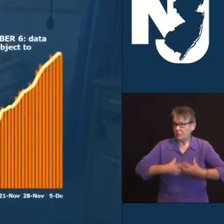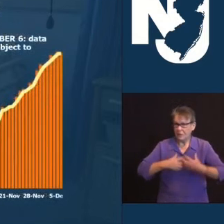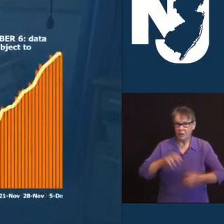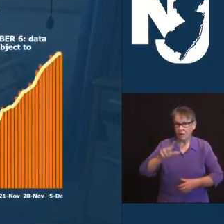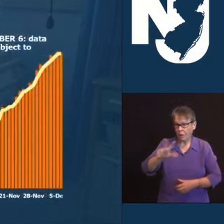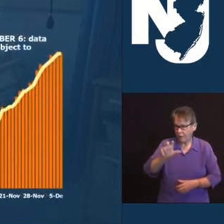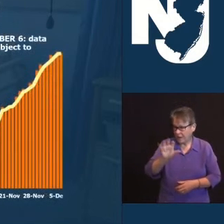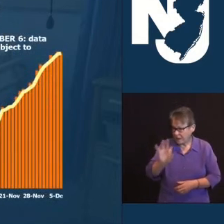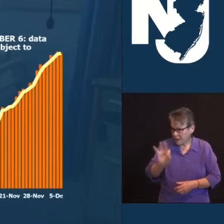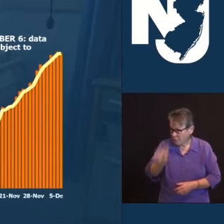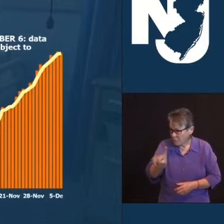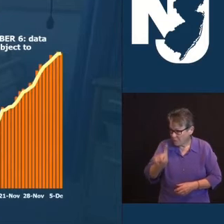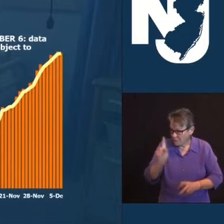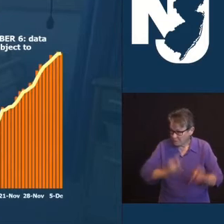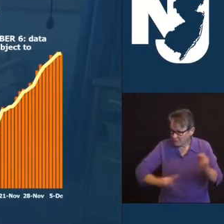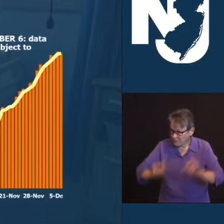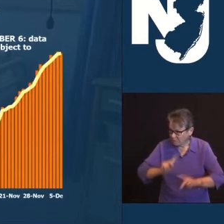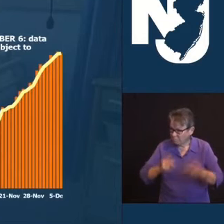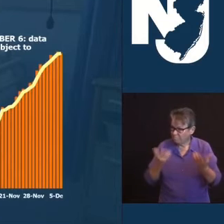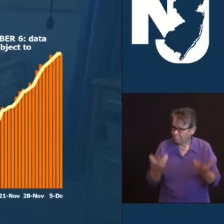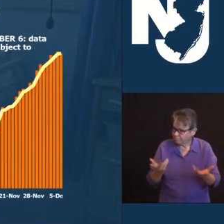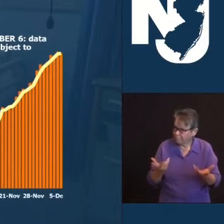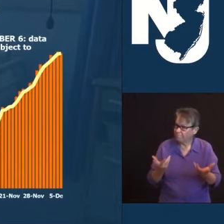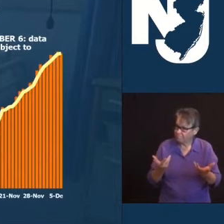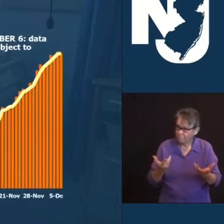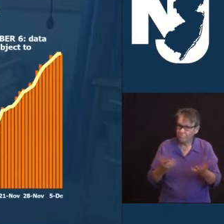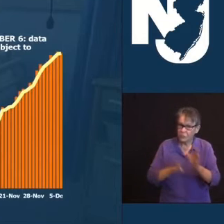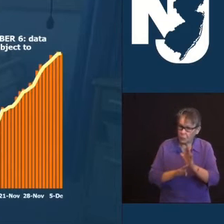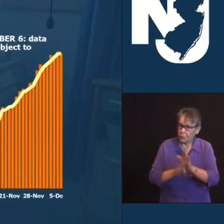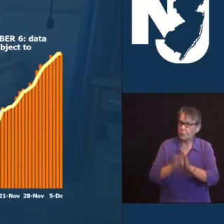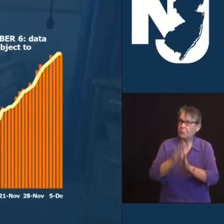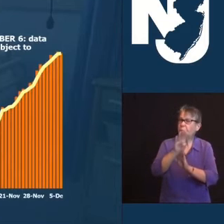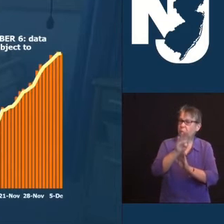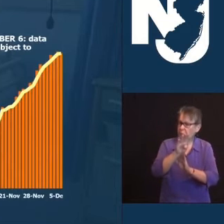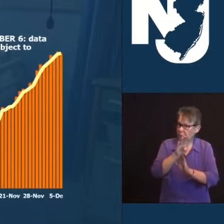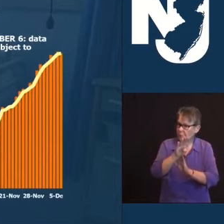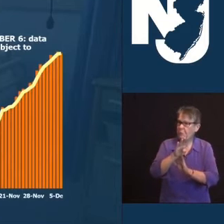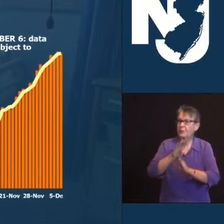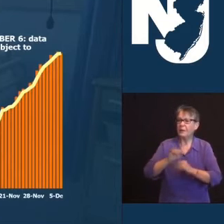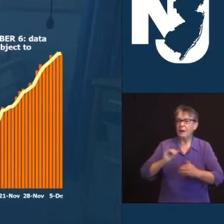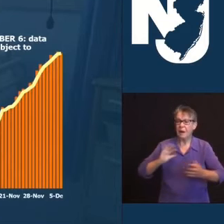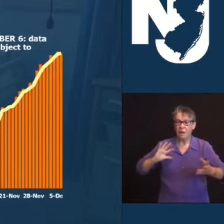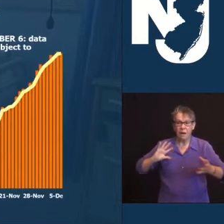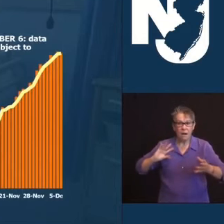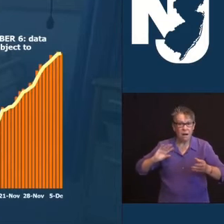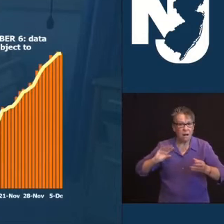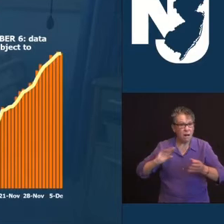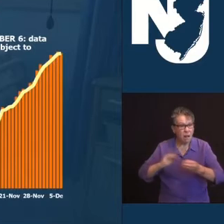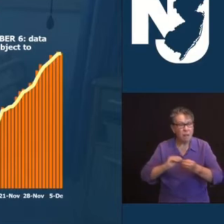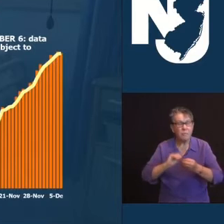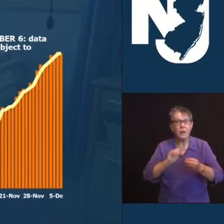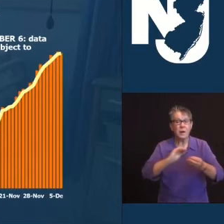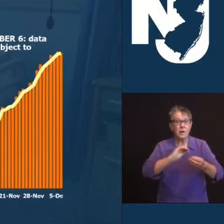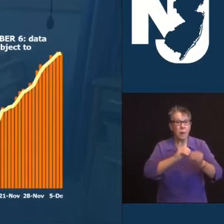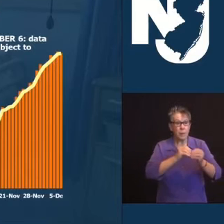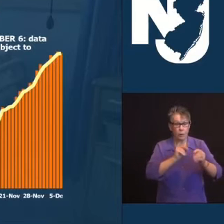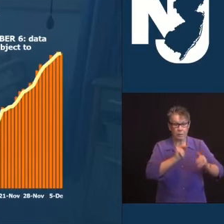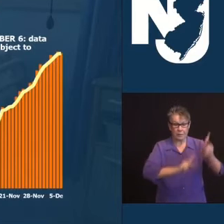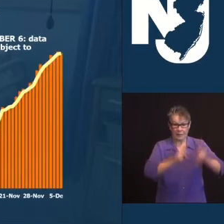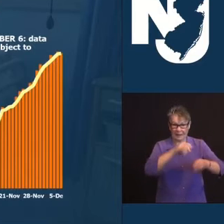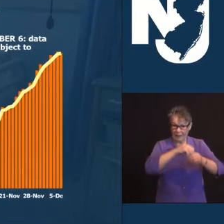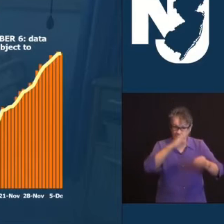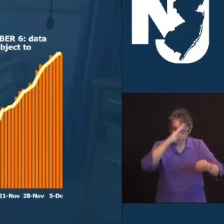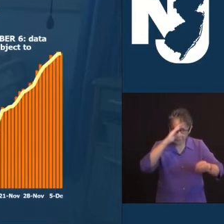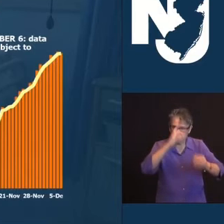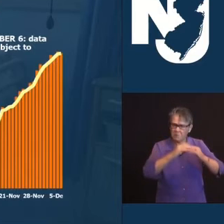the use of a ventilator. Overall, the numbers in our hospitals were relatively stable throughout the weekend. However, we must